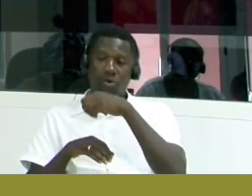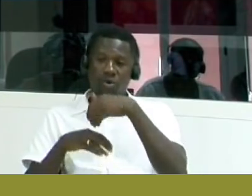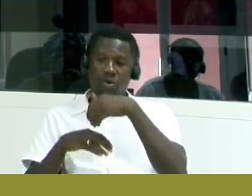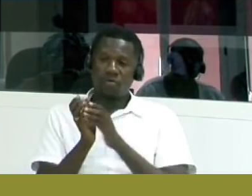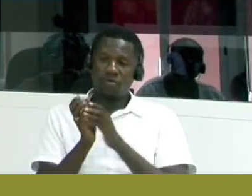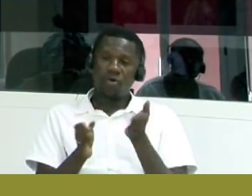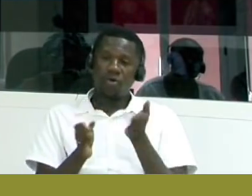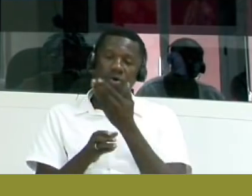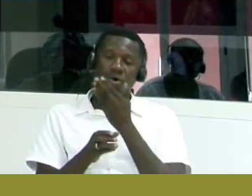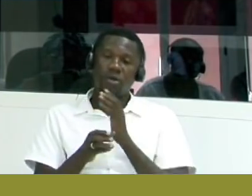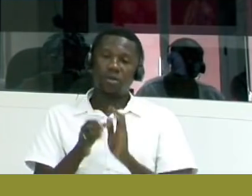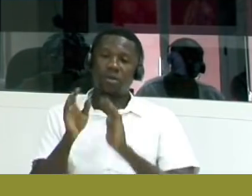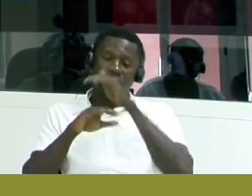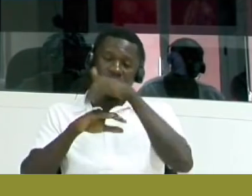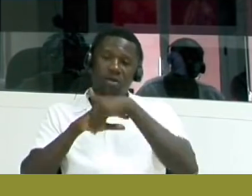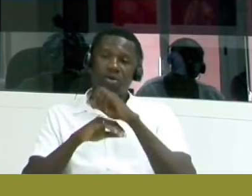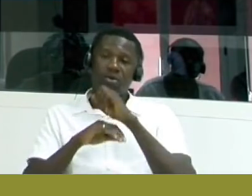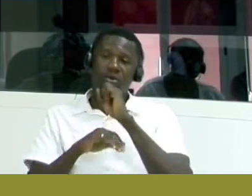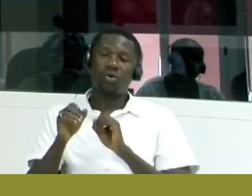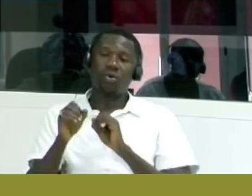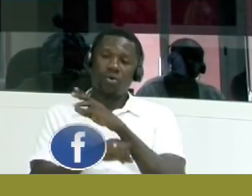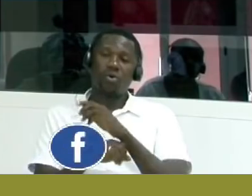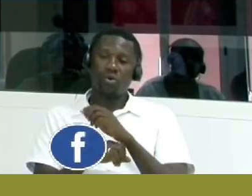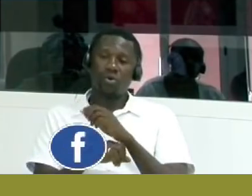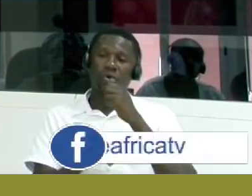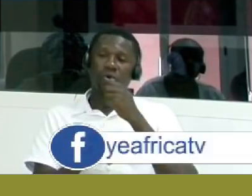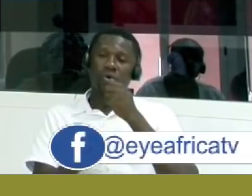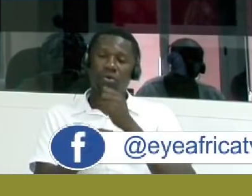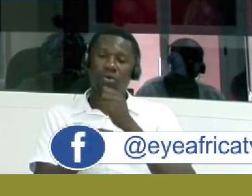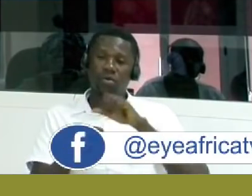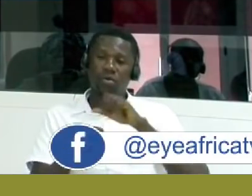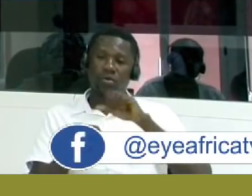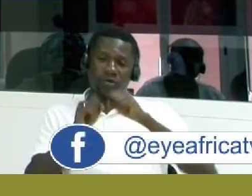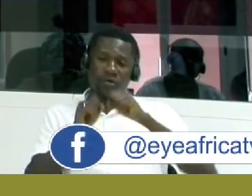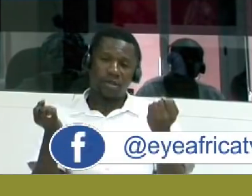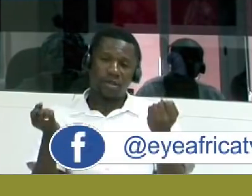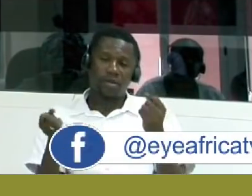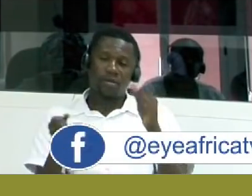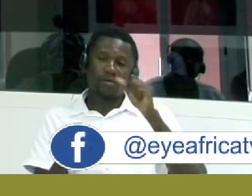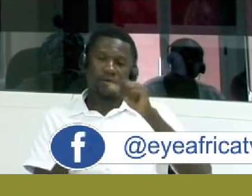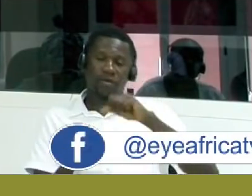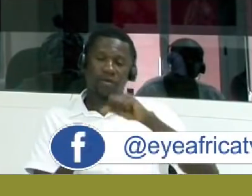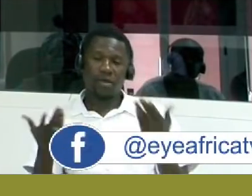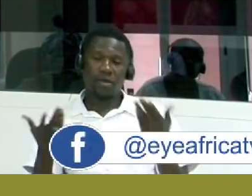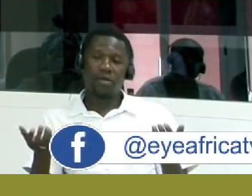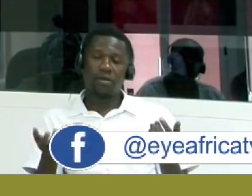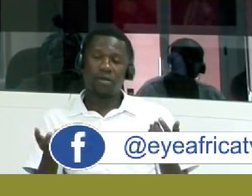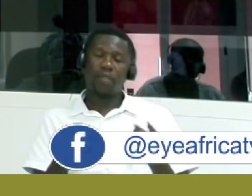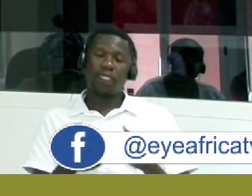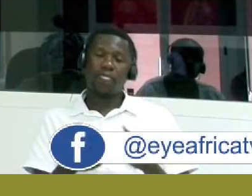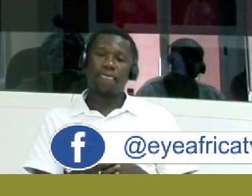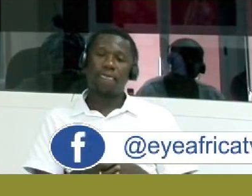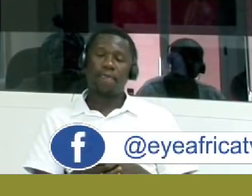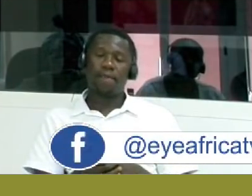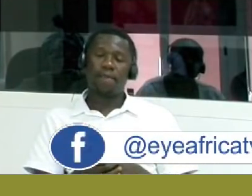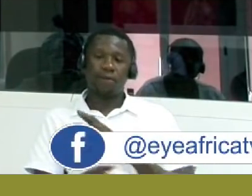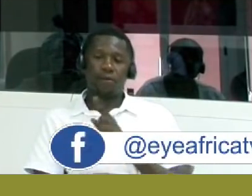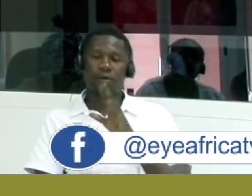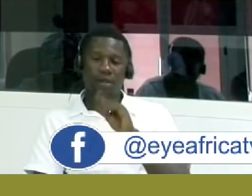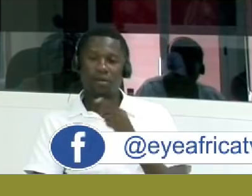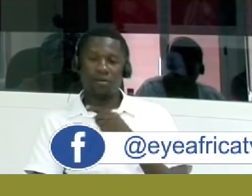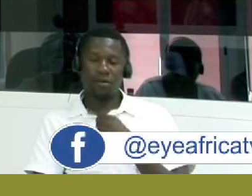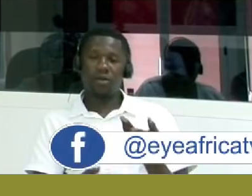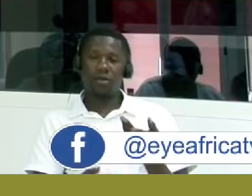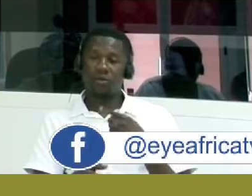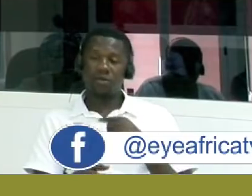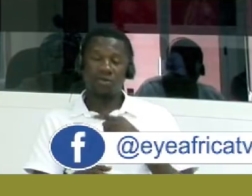going contrary to your orders or for committing violence. No, that I could not have done because there was no instruction for them to